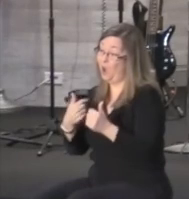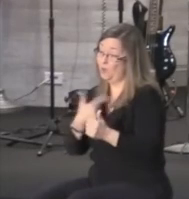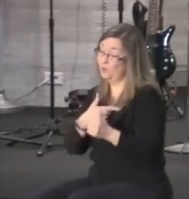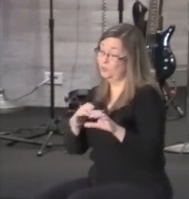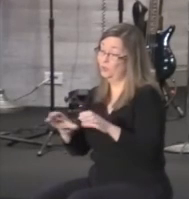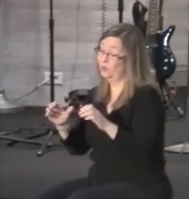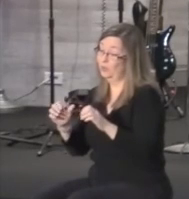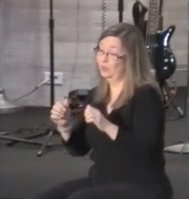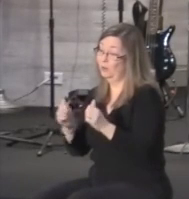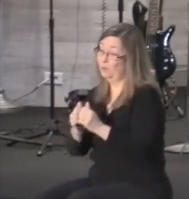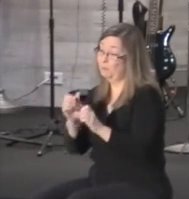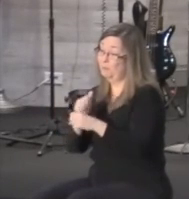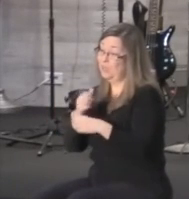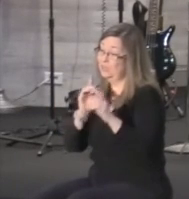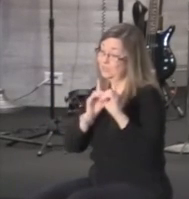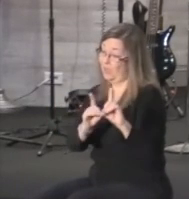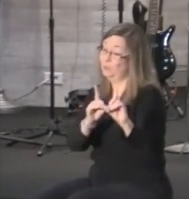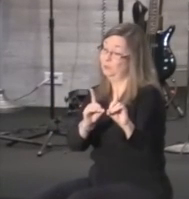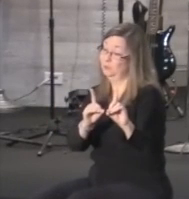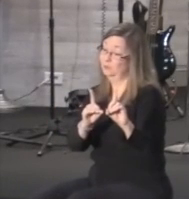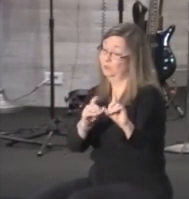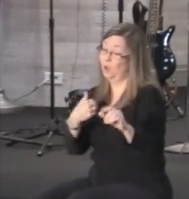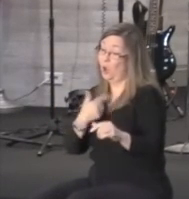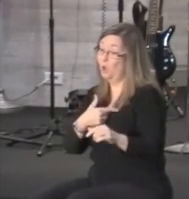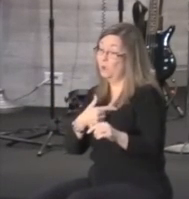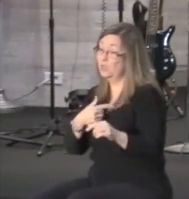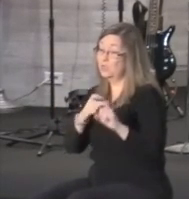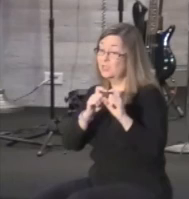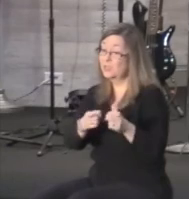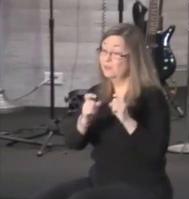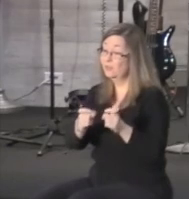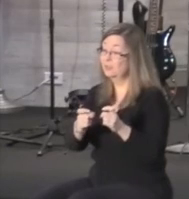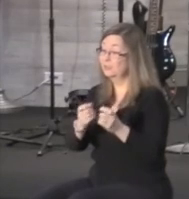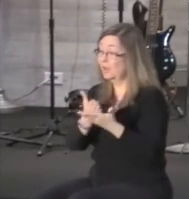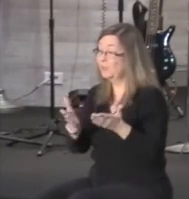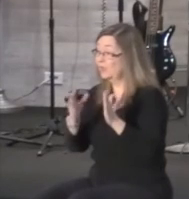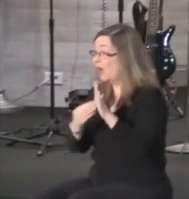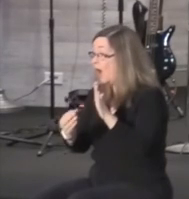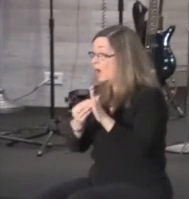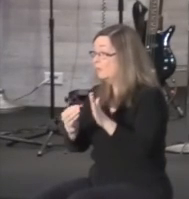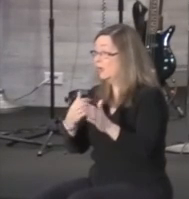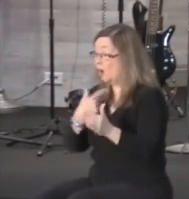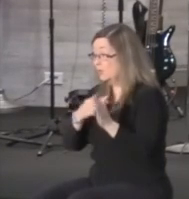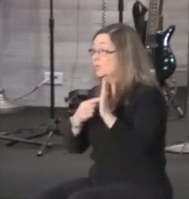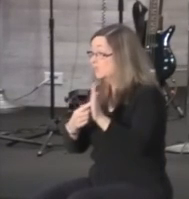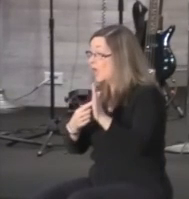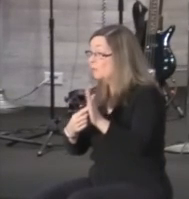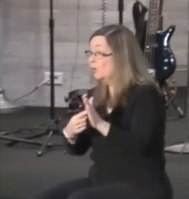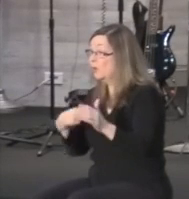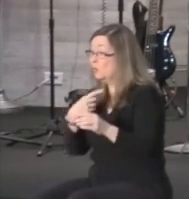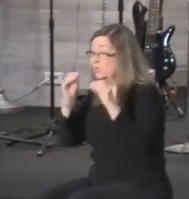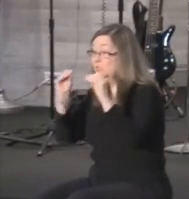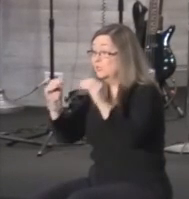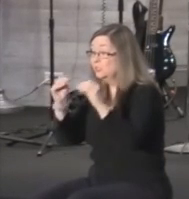doing at disciple making? Are we giving them an image to copy? Are we being an example? Are we teaching them